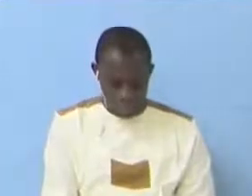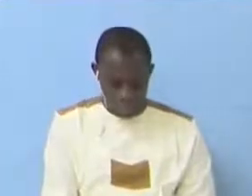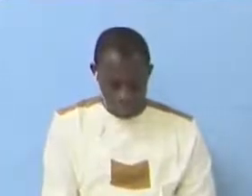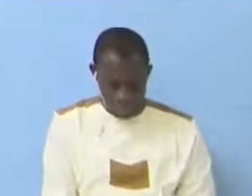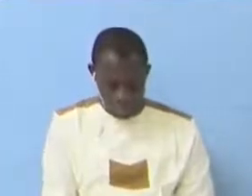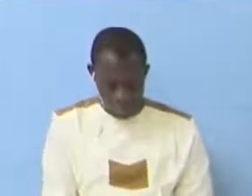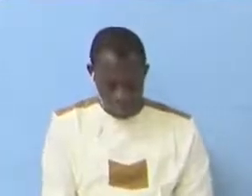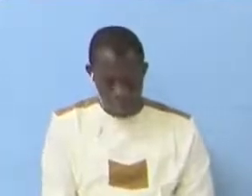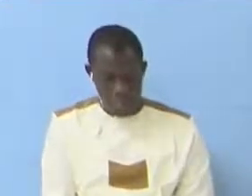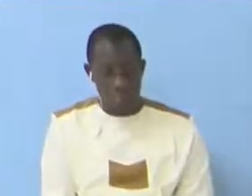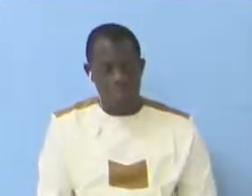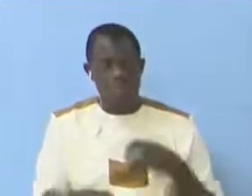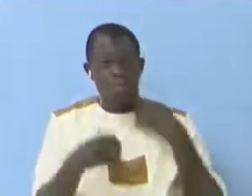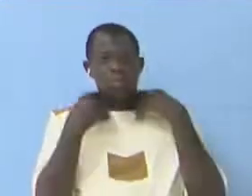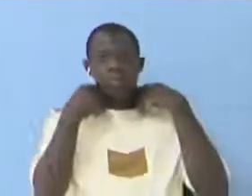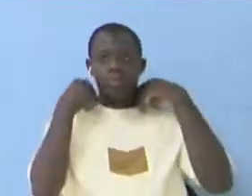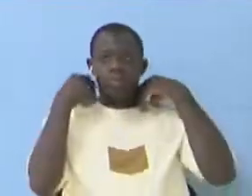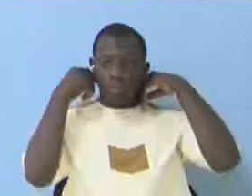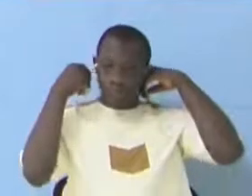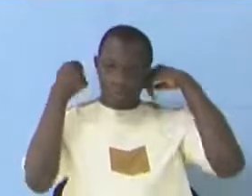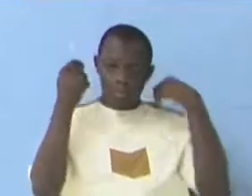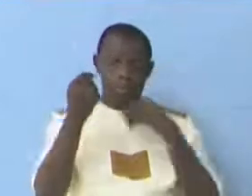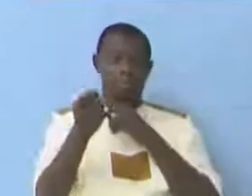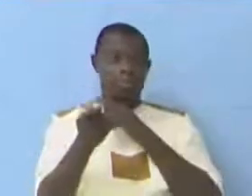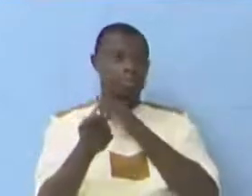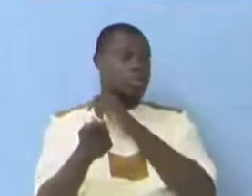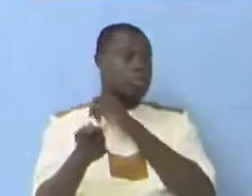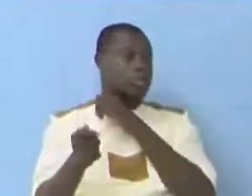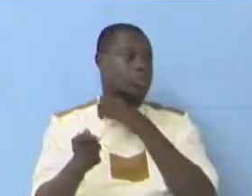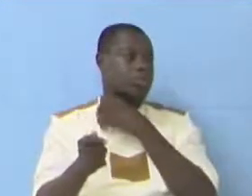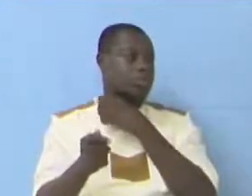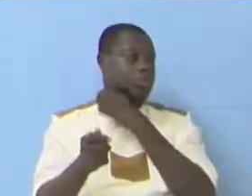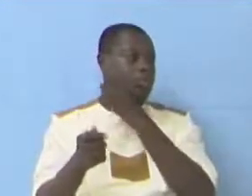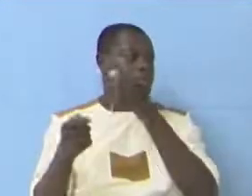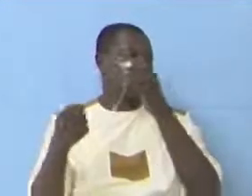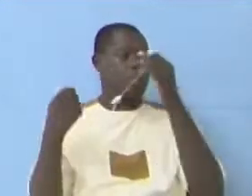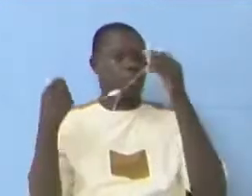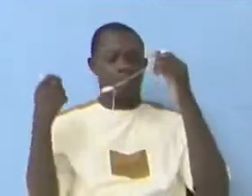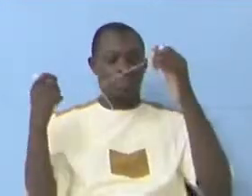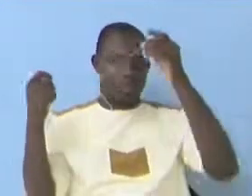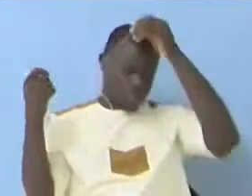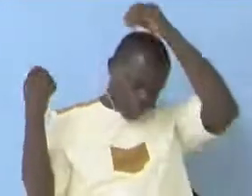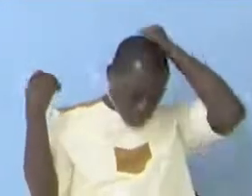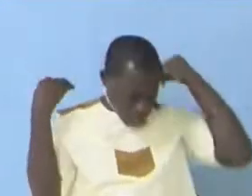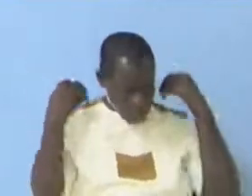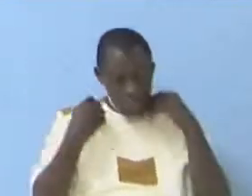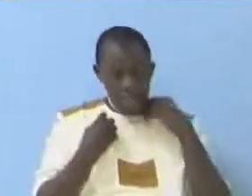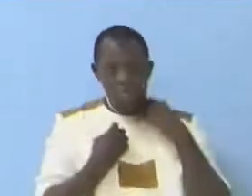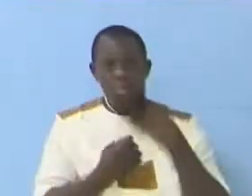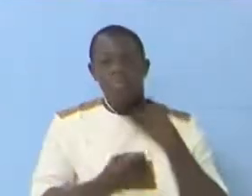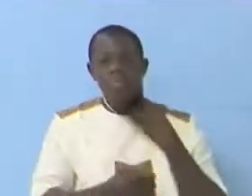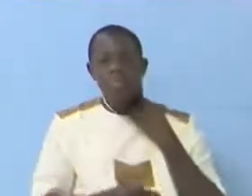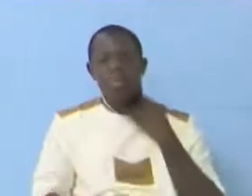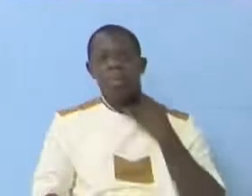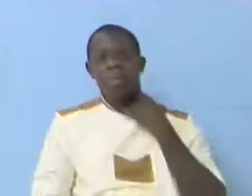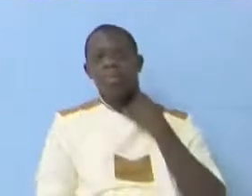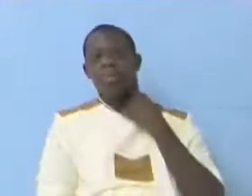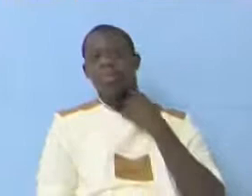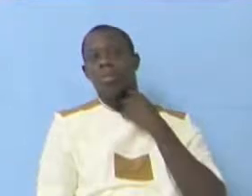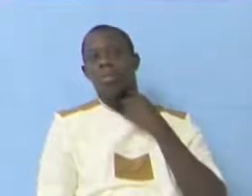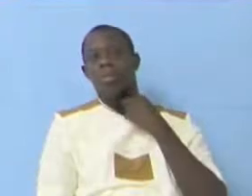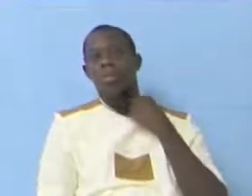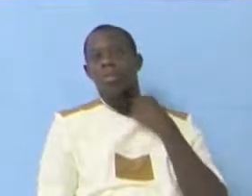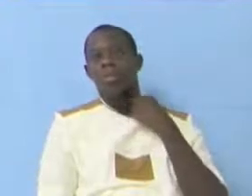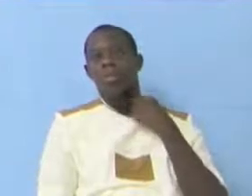Good afternoon, Mr. Chair, Commissioners and members of the audience. Mr. Kam, kindly bring in the witness, please.